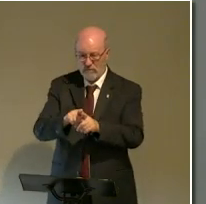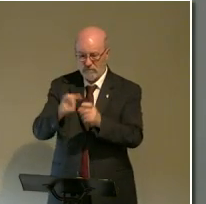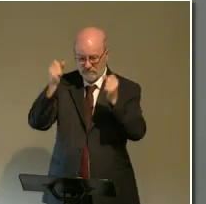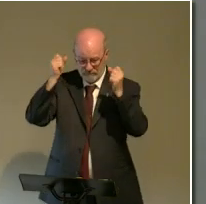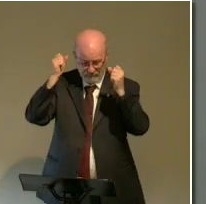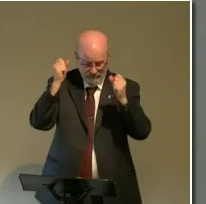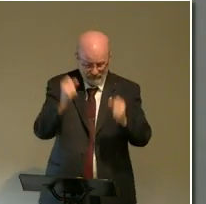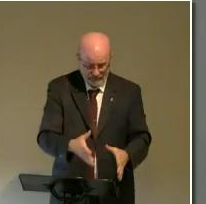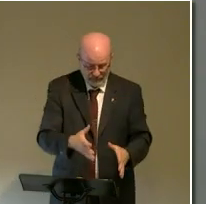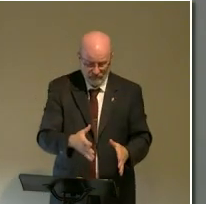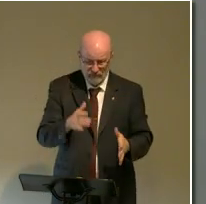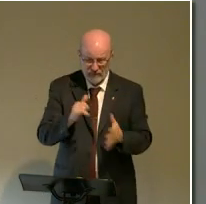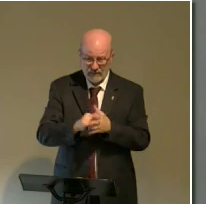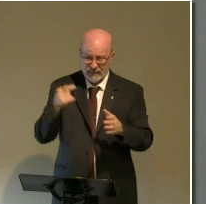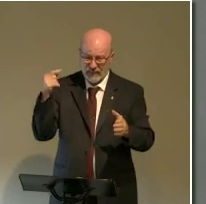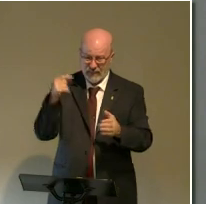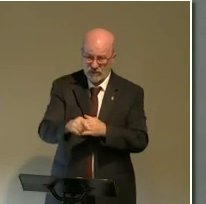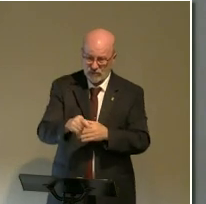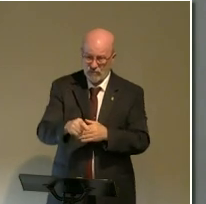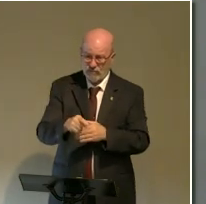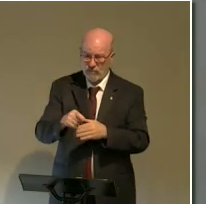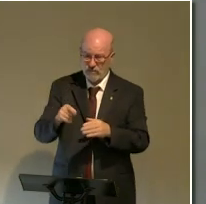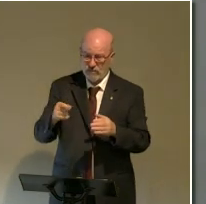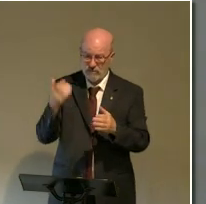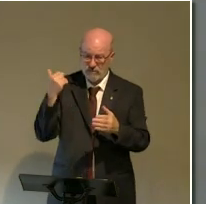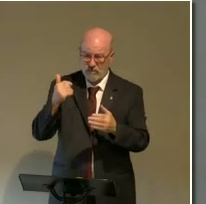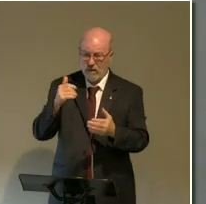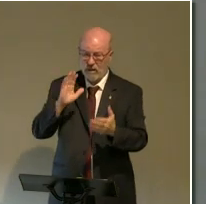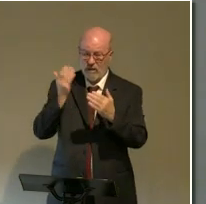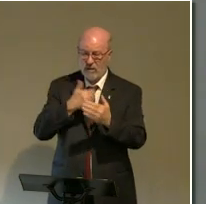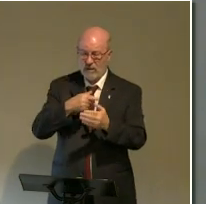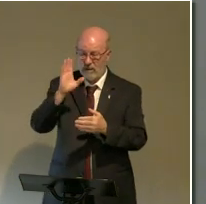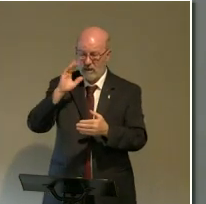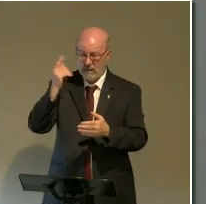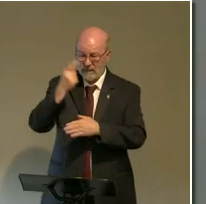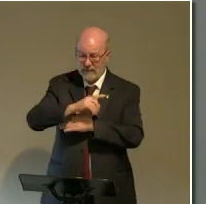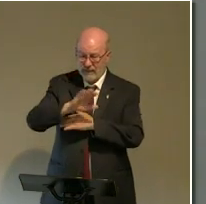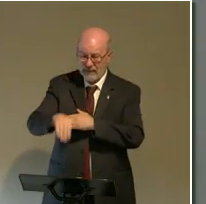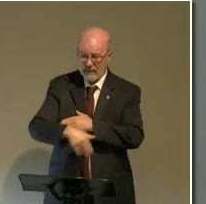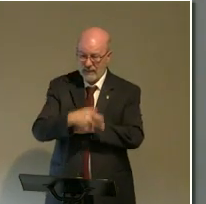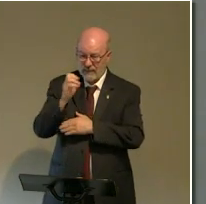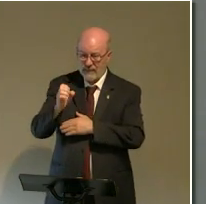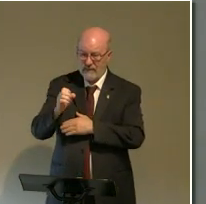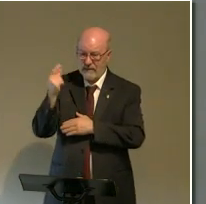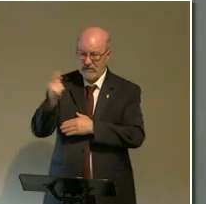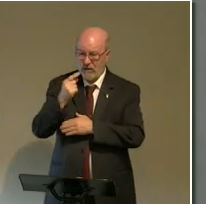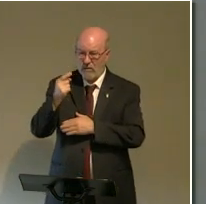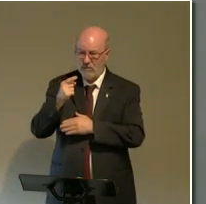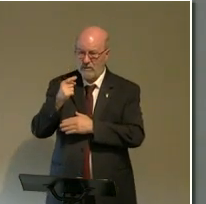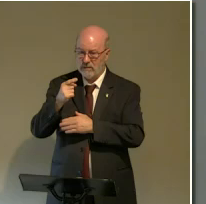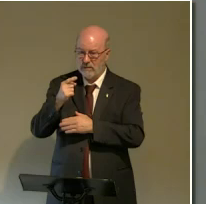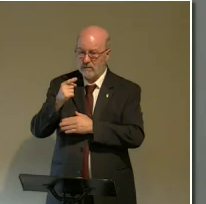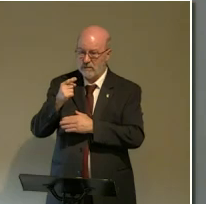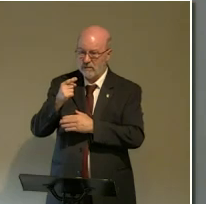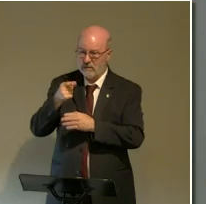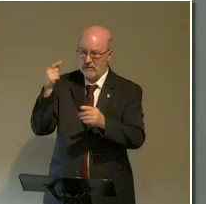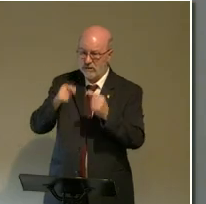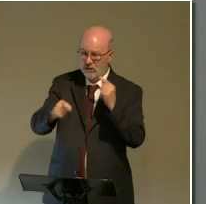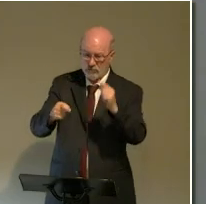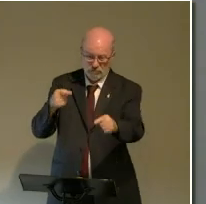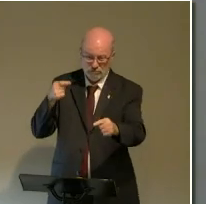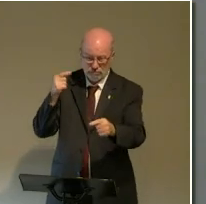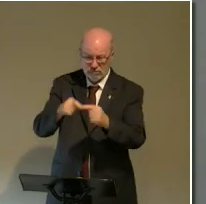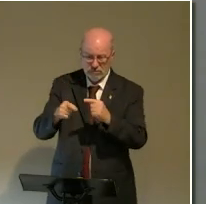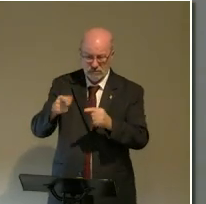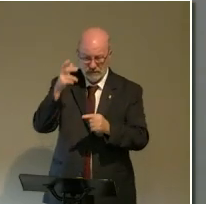out, which accused them before our God day and night. He is always on, he's accusing. He's like,